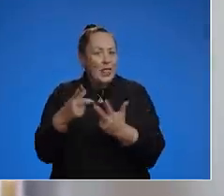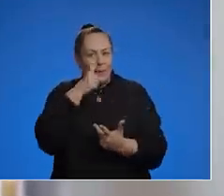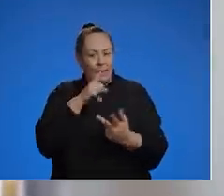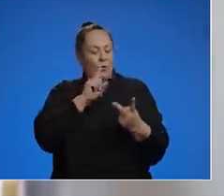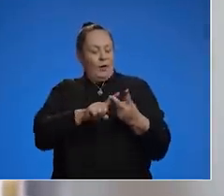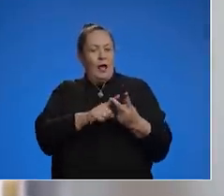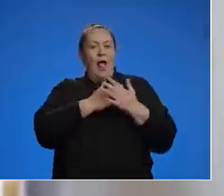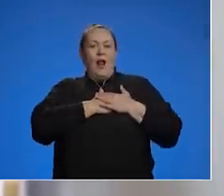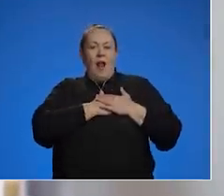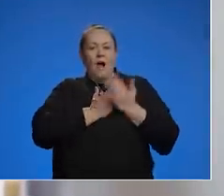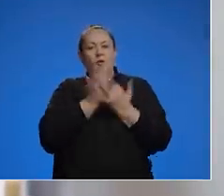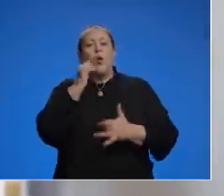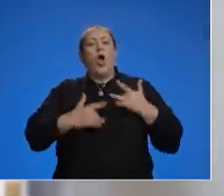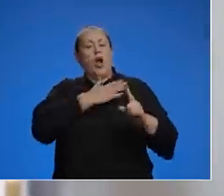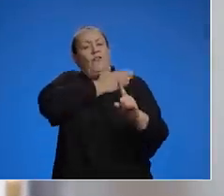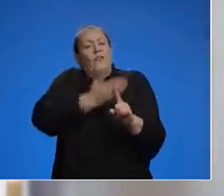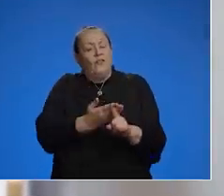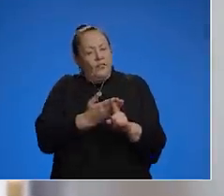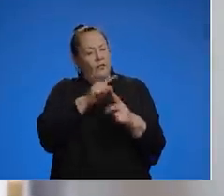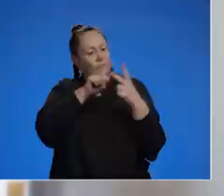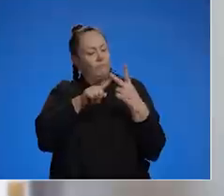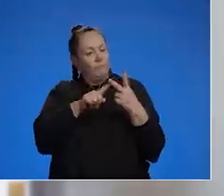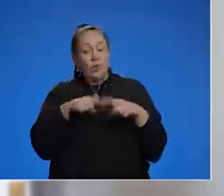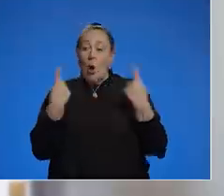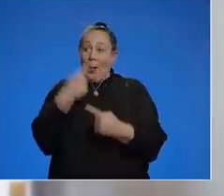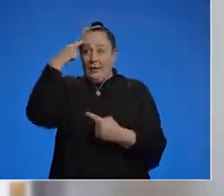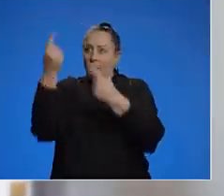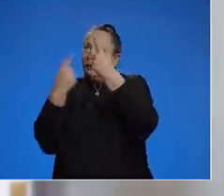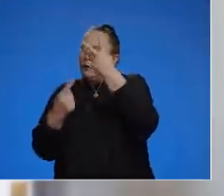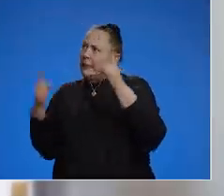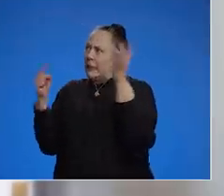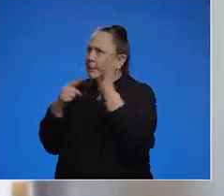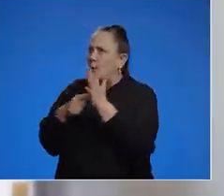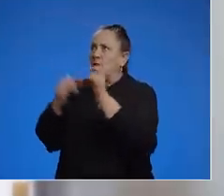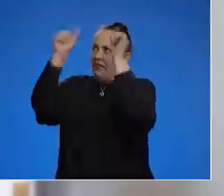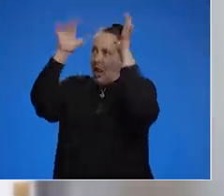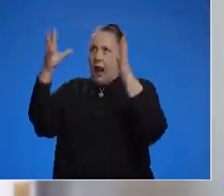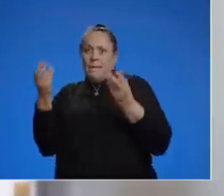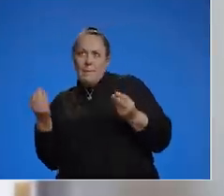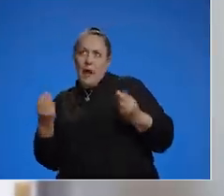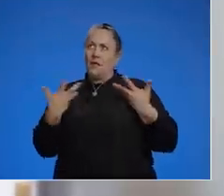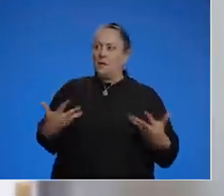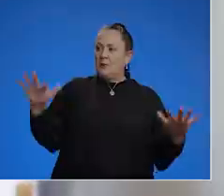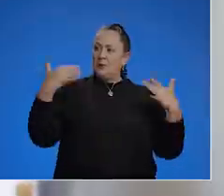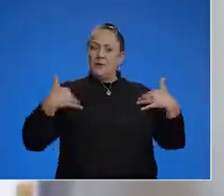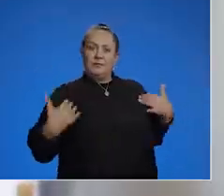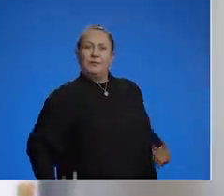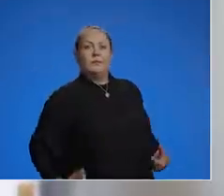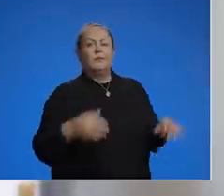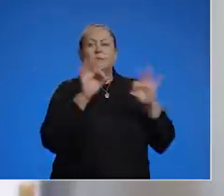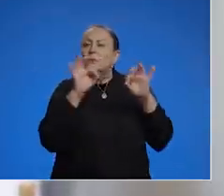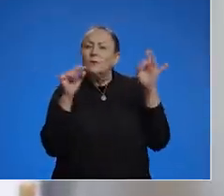in your life. She said, all those things we think are important, like fame, money, prestige, and power,